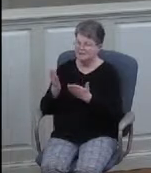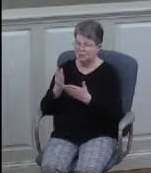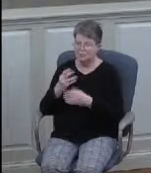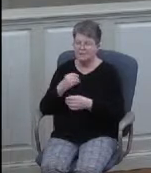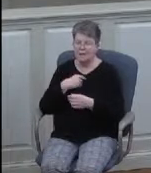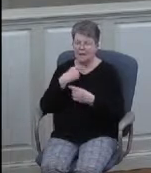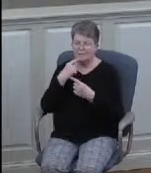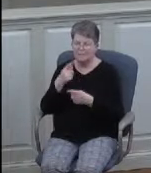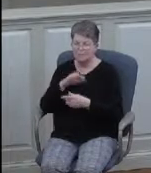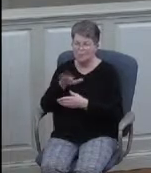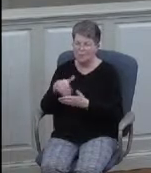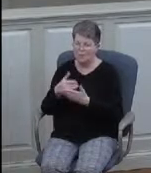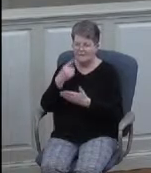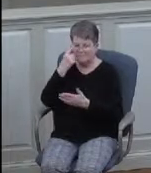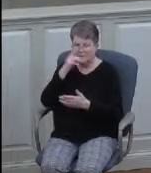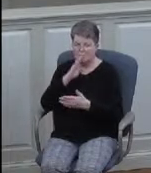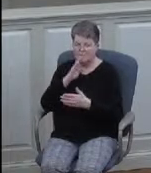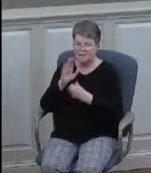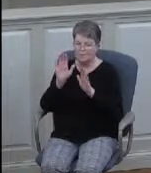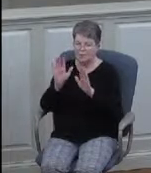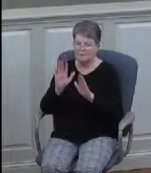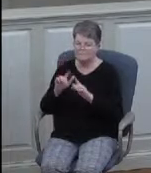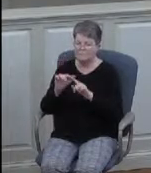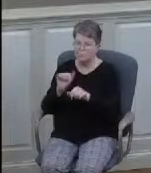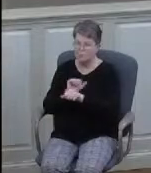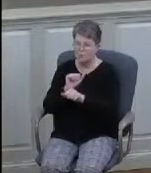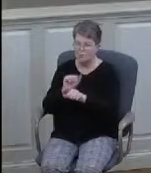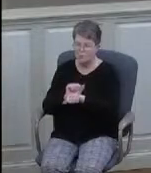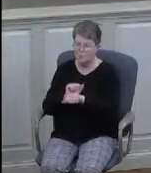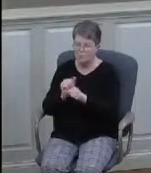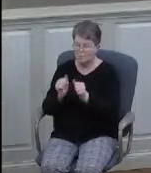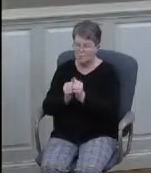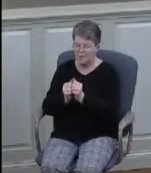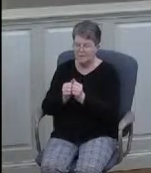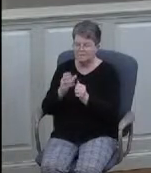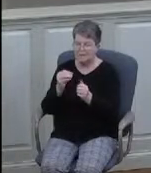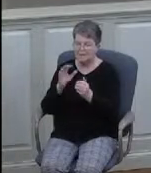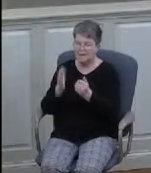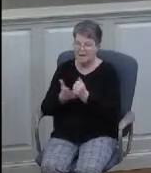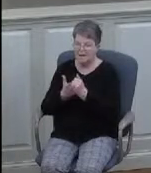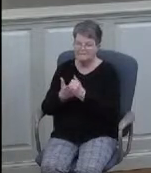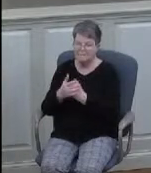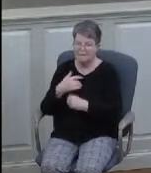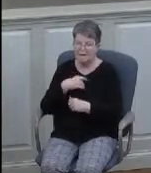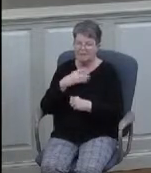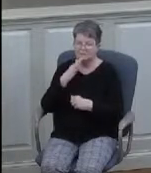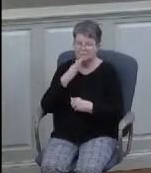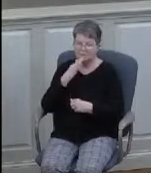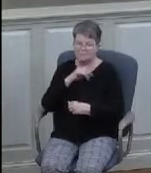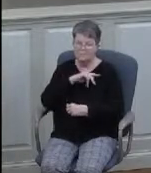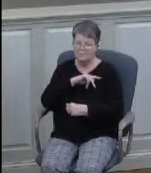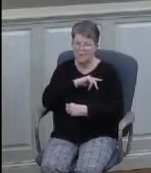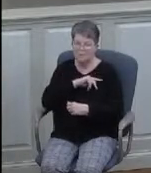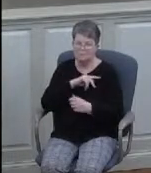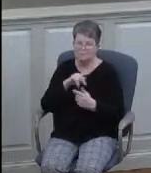for being so wonderful to work with and helpful, and I got to talk personally with